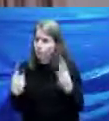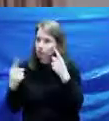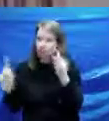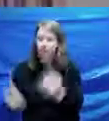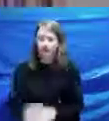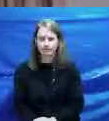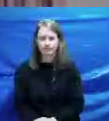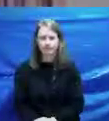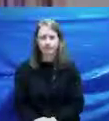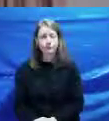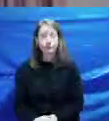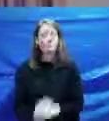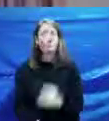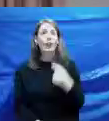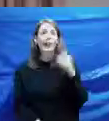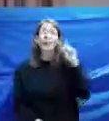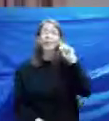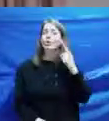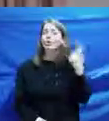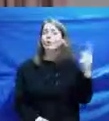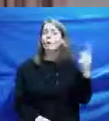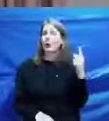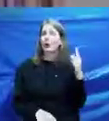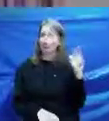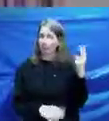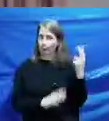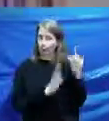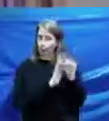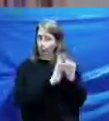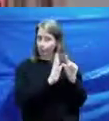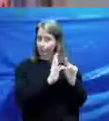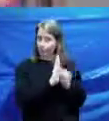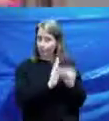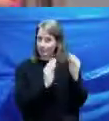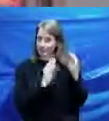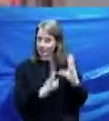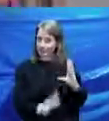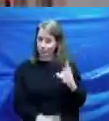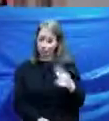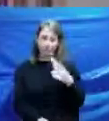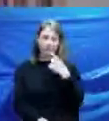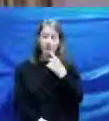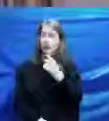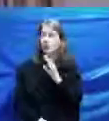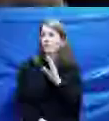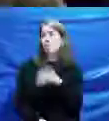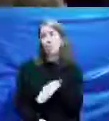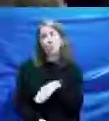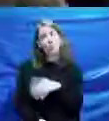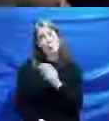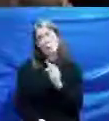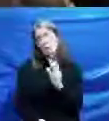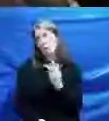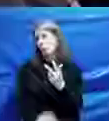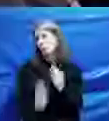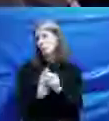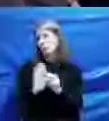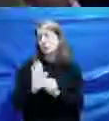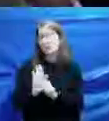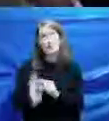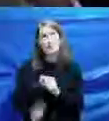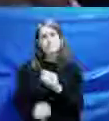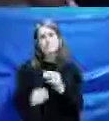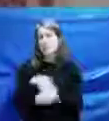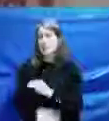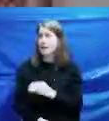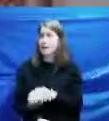like, I believe your kids can do it, we're going to work hard at this year, you know, don't worry, it is tricky kind of thing. So this, we set